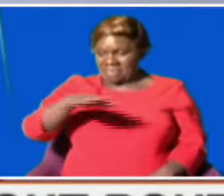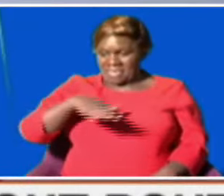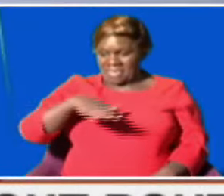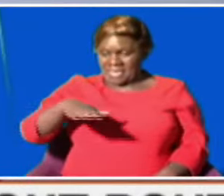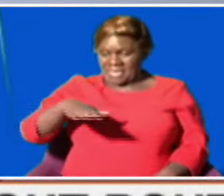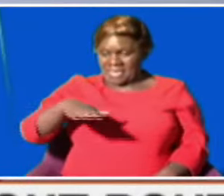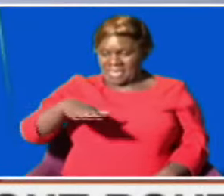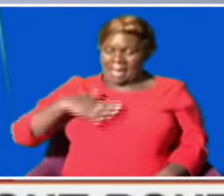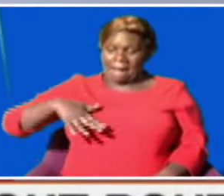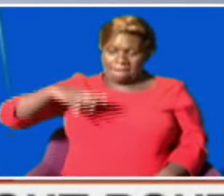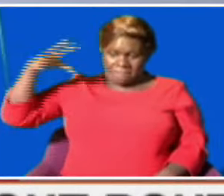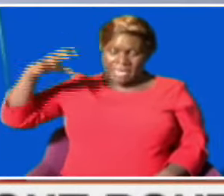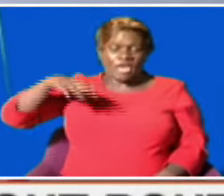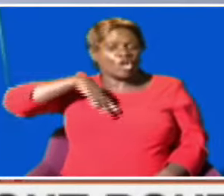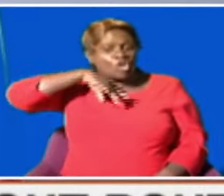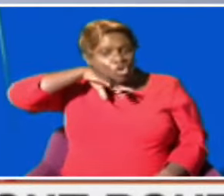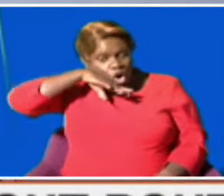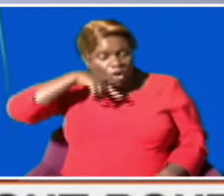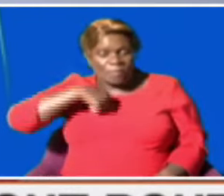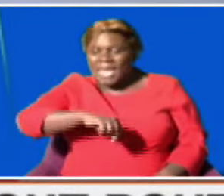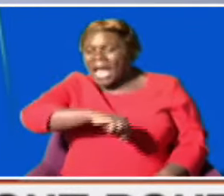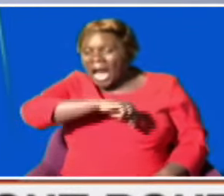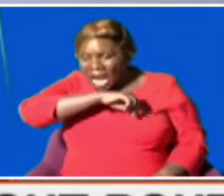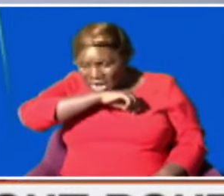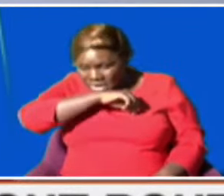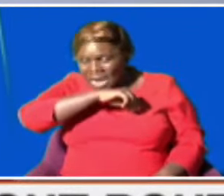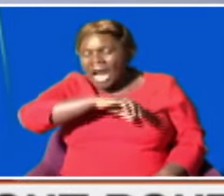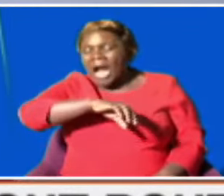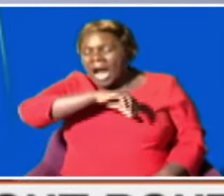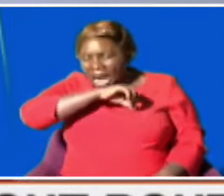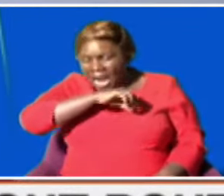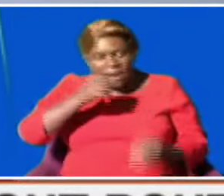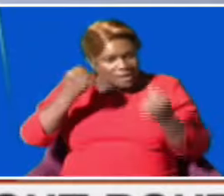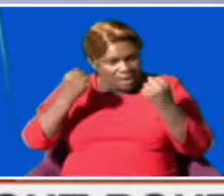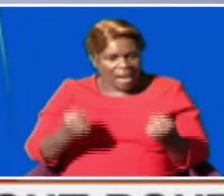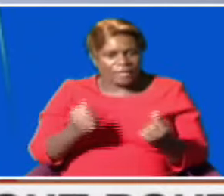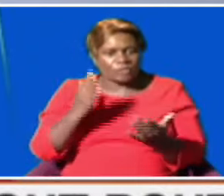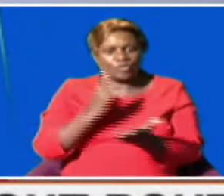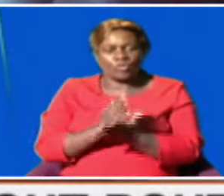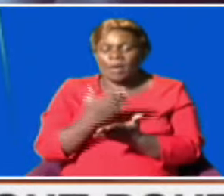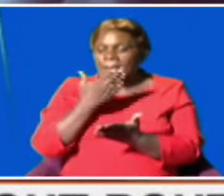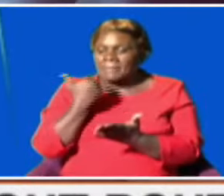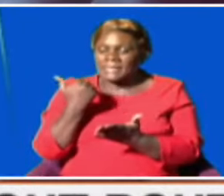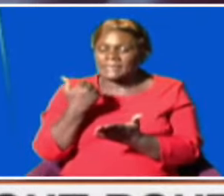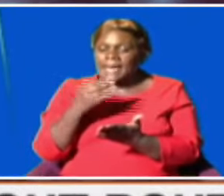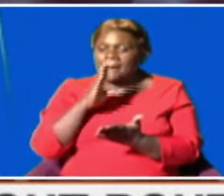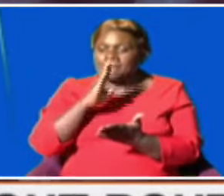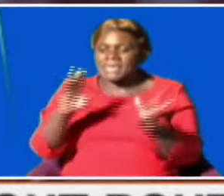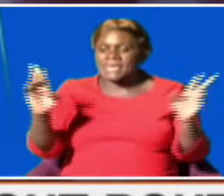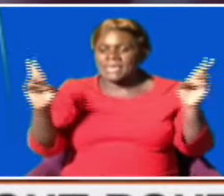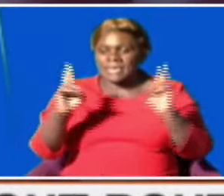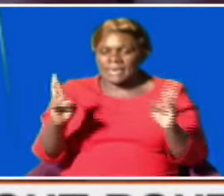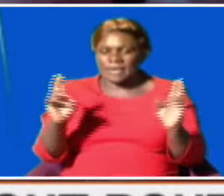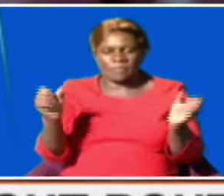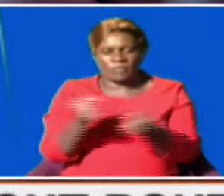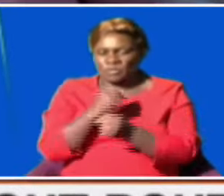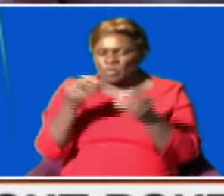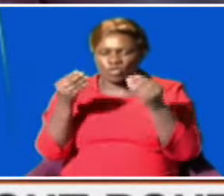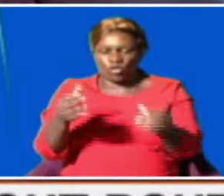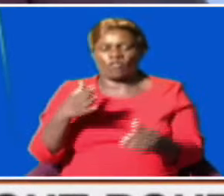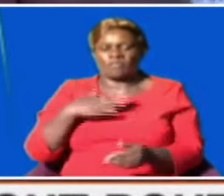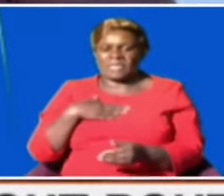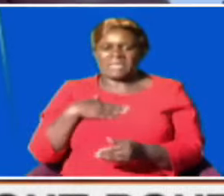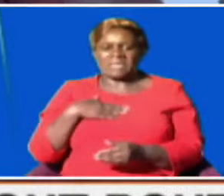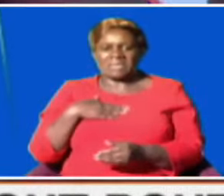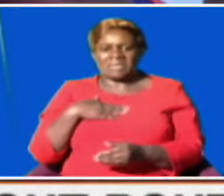and I'm the big dog in this yard, and I bite really hard, so you better be ready for that. He cannot handle my speed, he